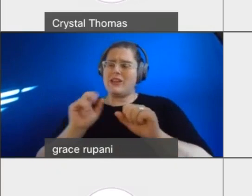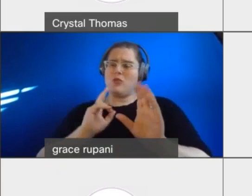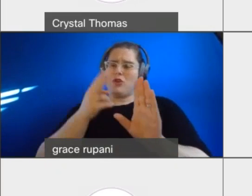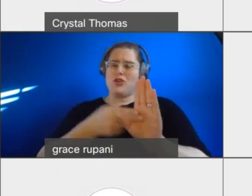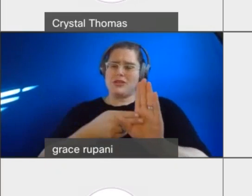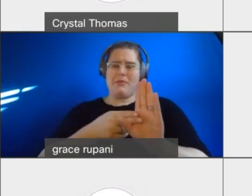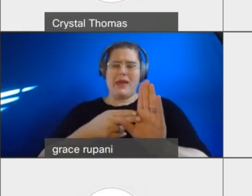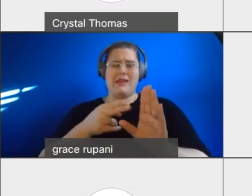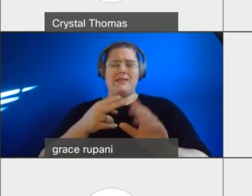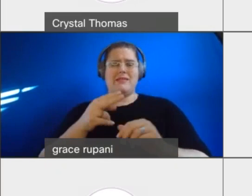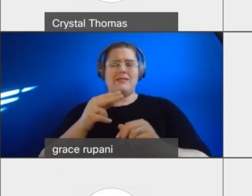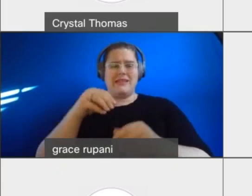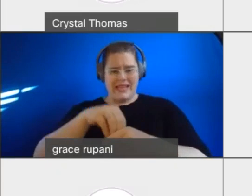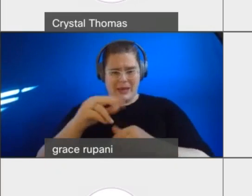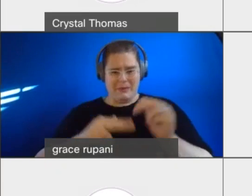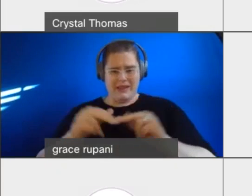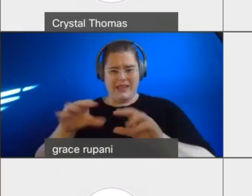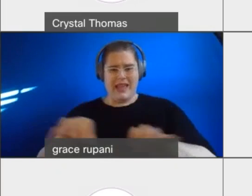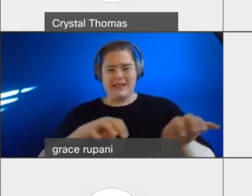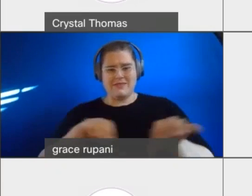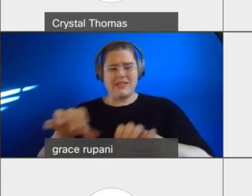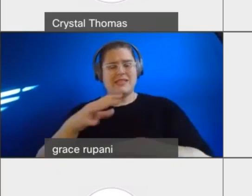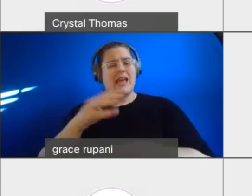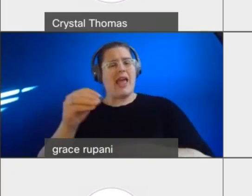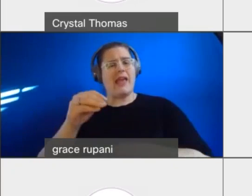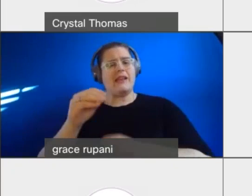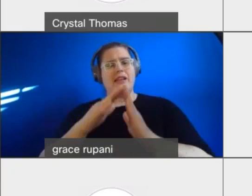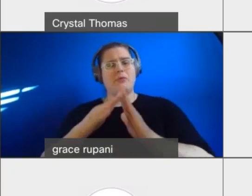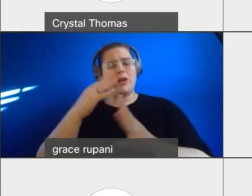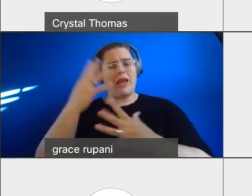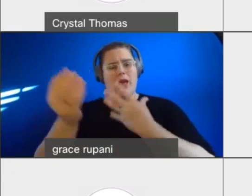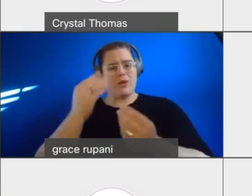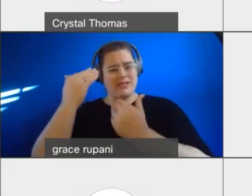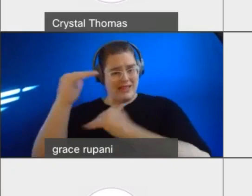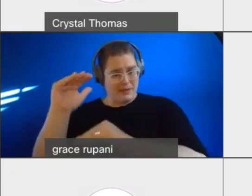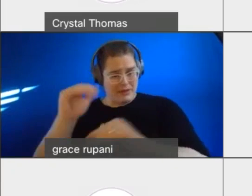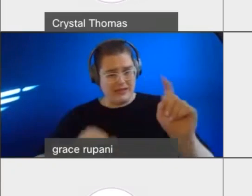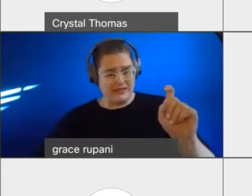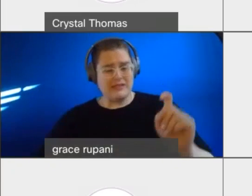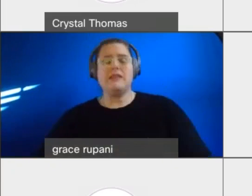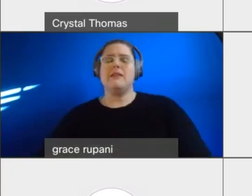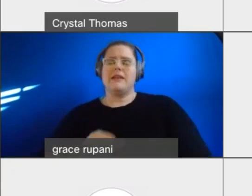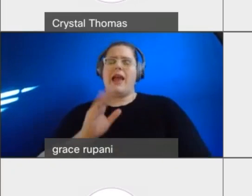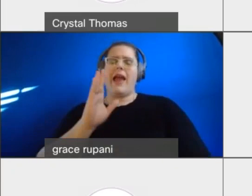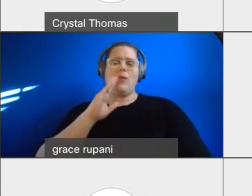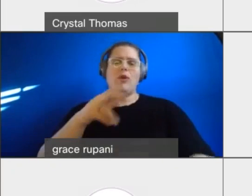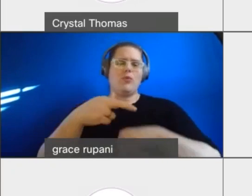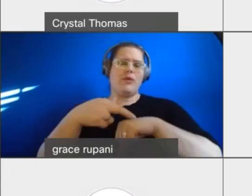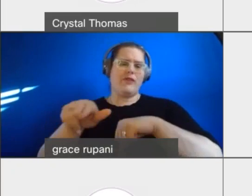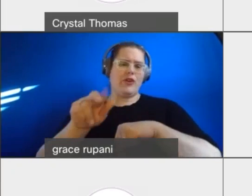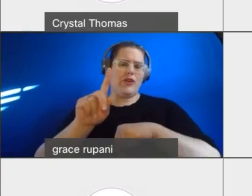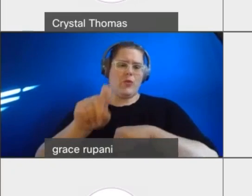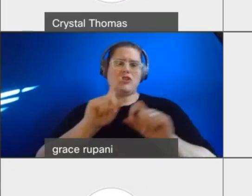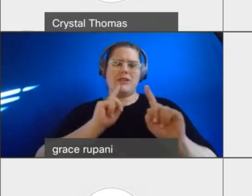building and have limited community outings? And I'm going to defer to Winslow on that about what's